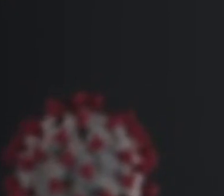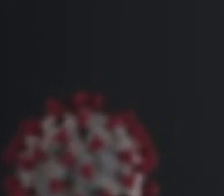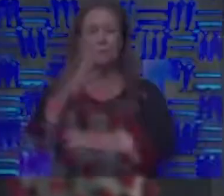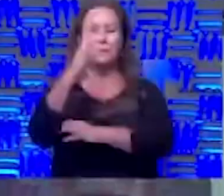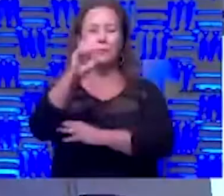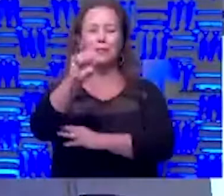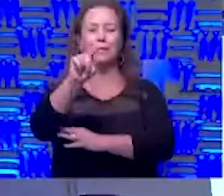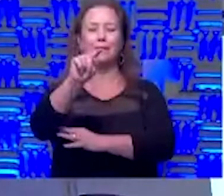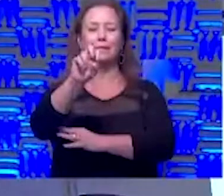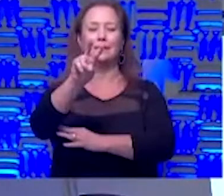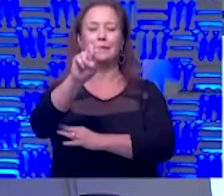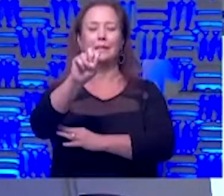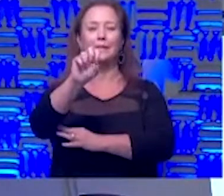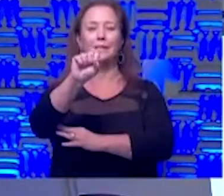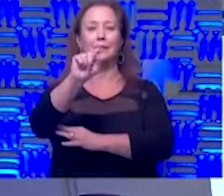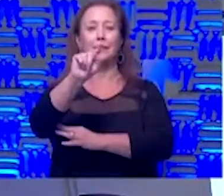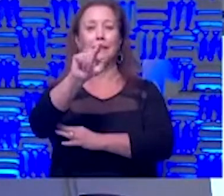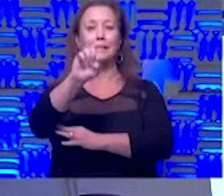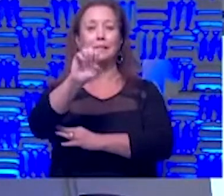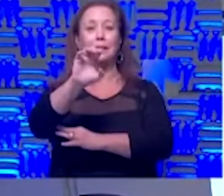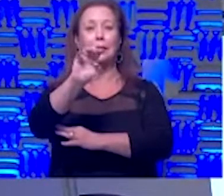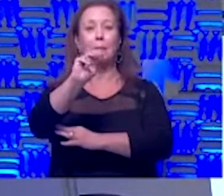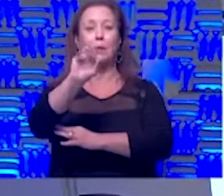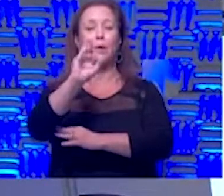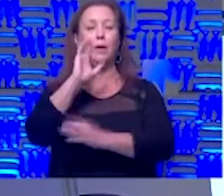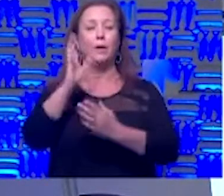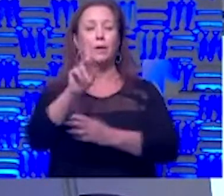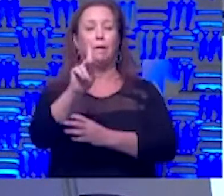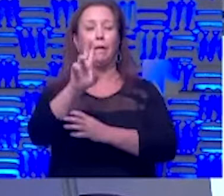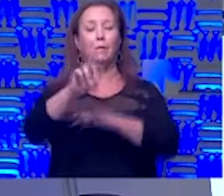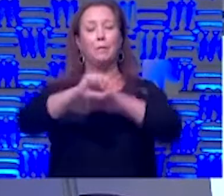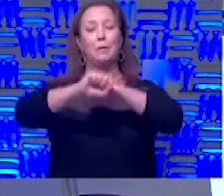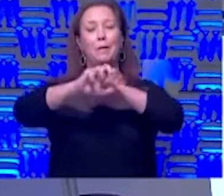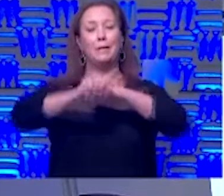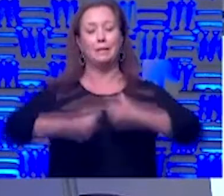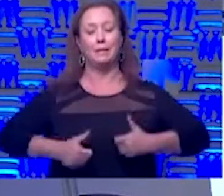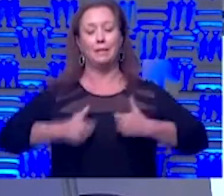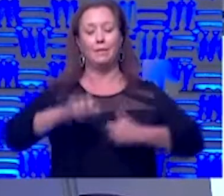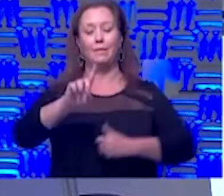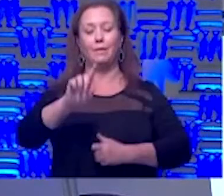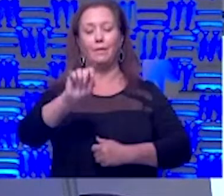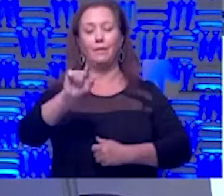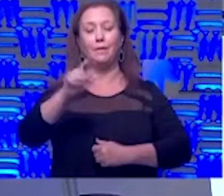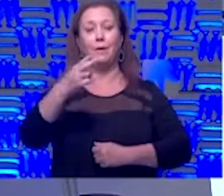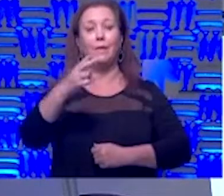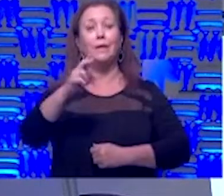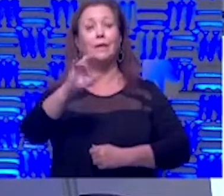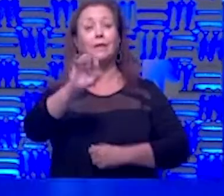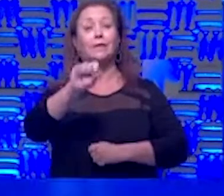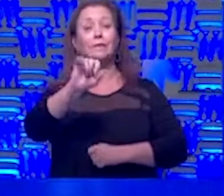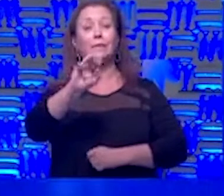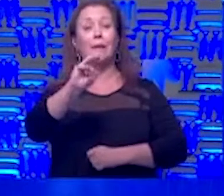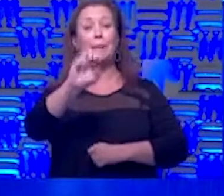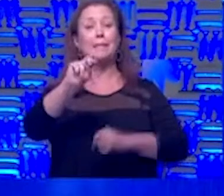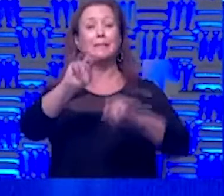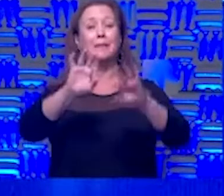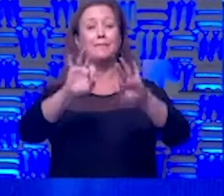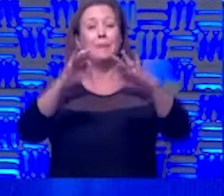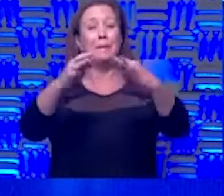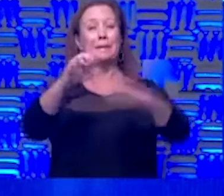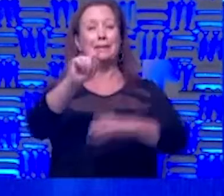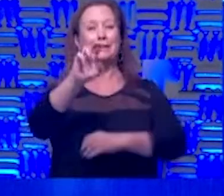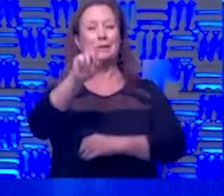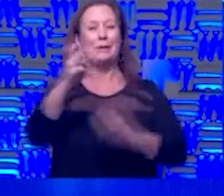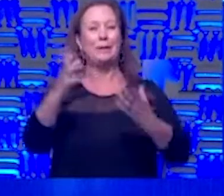Good morning. This is Steve Stites, Chief Medical Officer at the University of Kansas Health System. We're broadcasting live from the Dolph Simons Family Studio here at KU in our